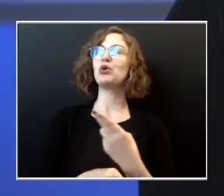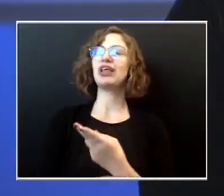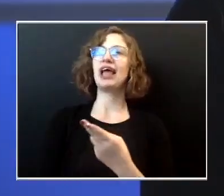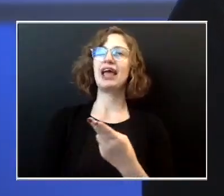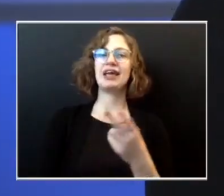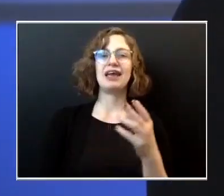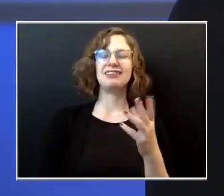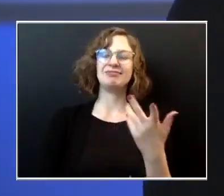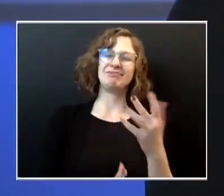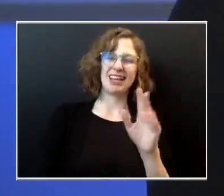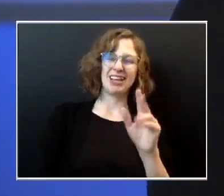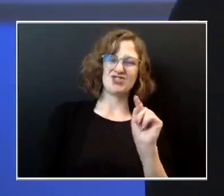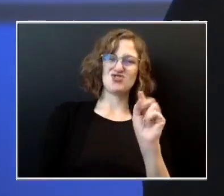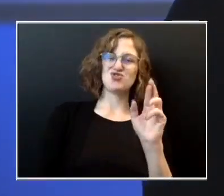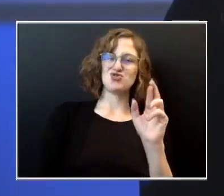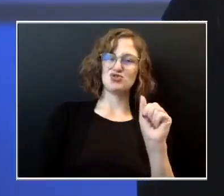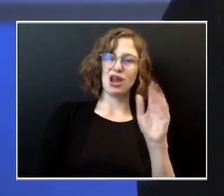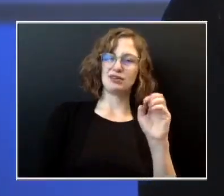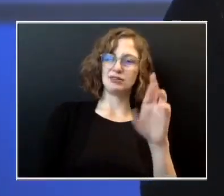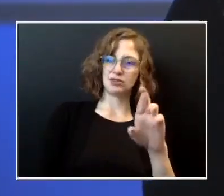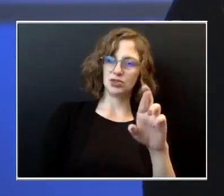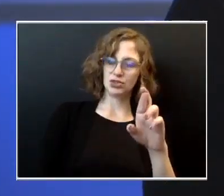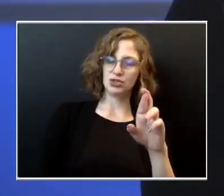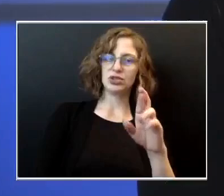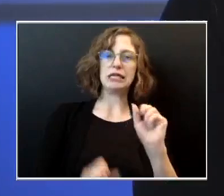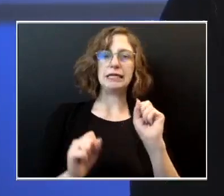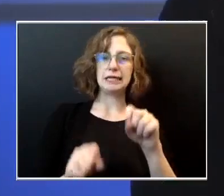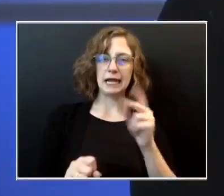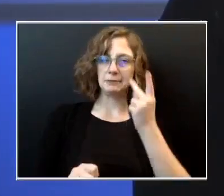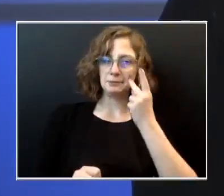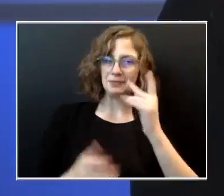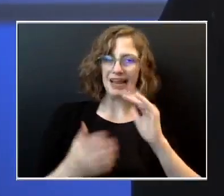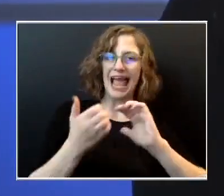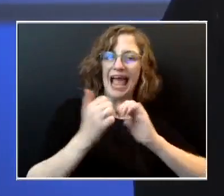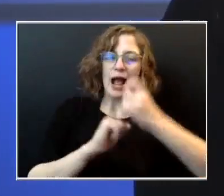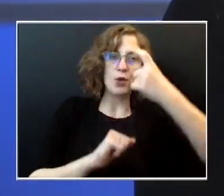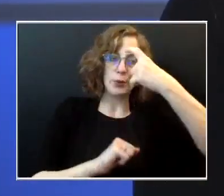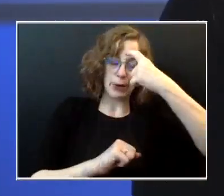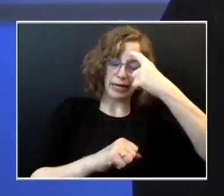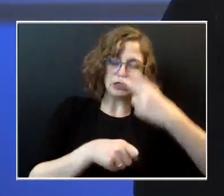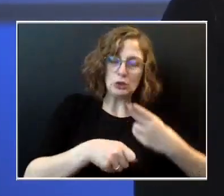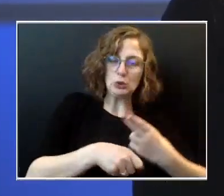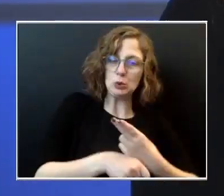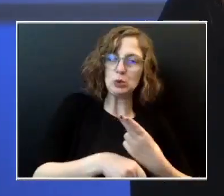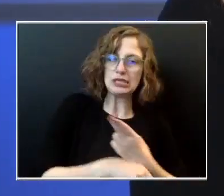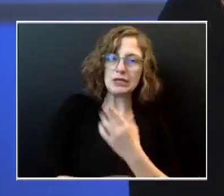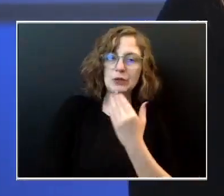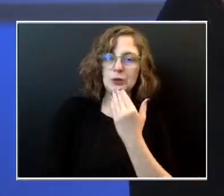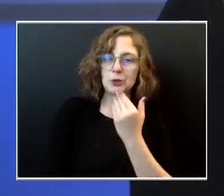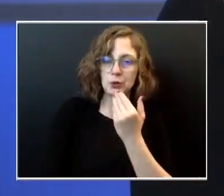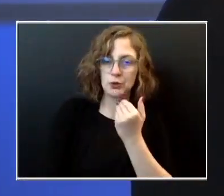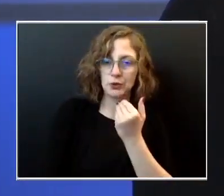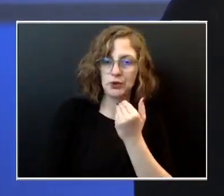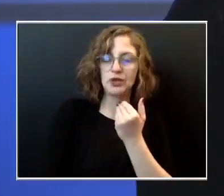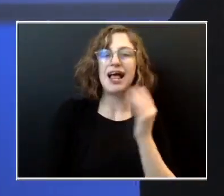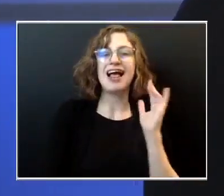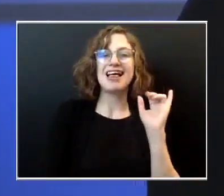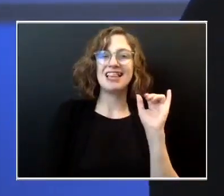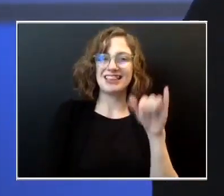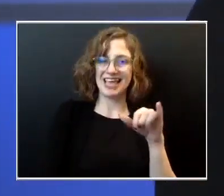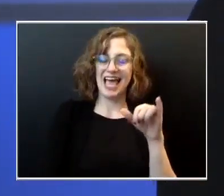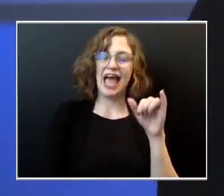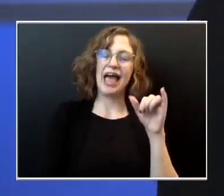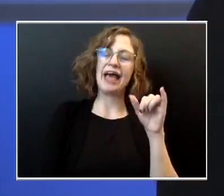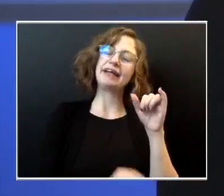actually measure how sugar is used in the brain. So this is a measure that we know declines over time with aging and especially with